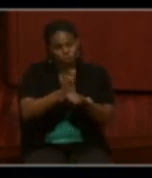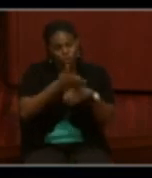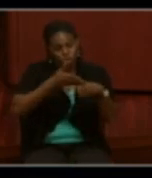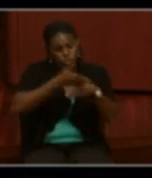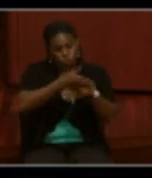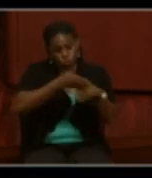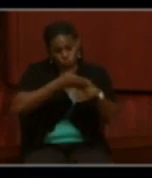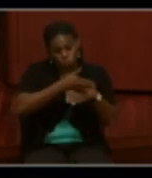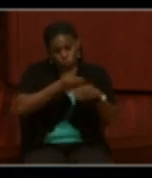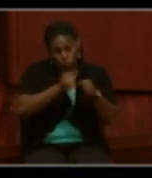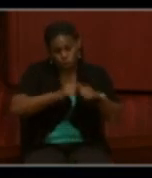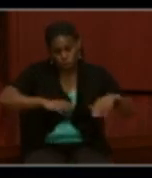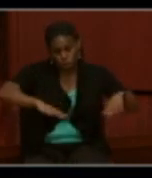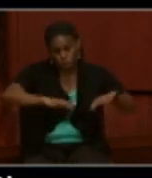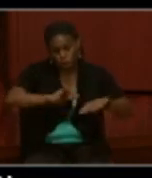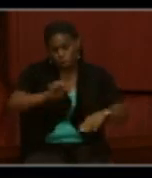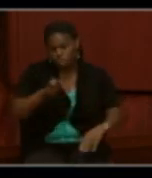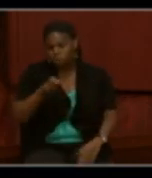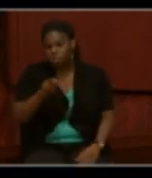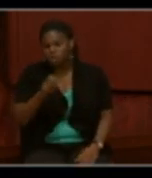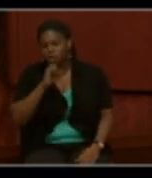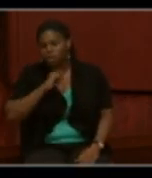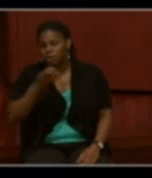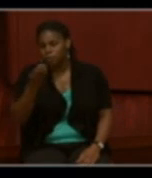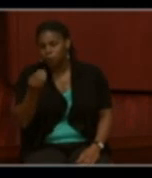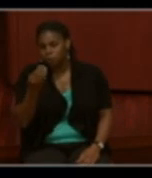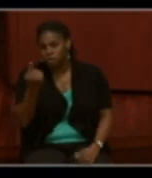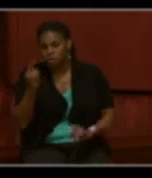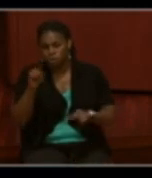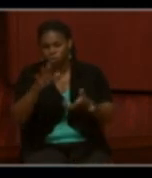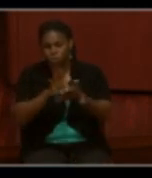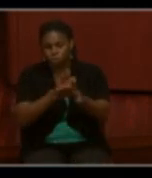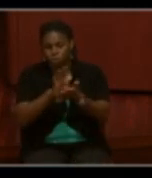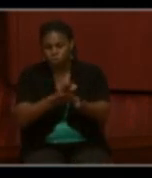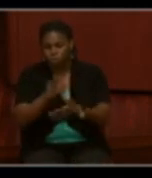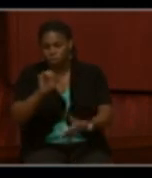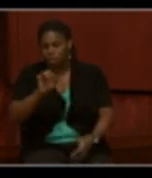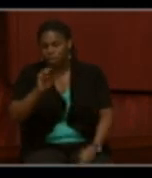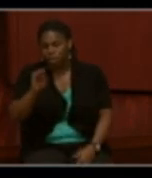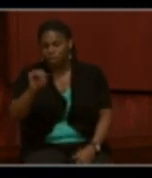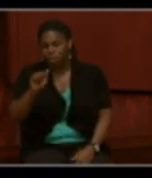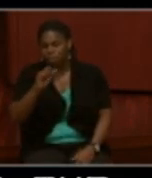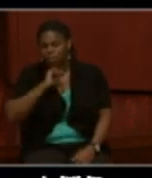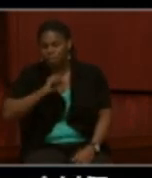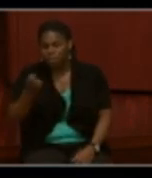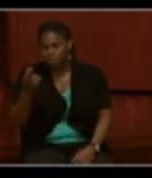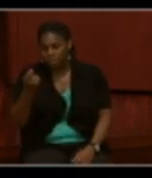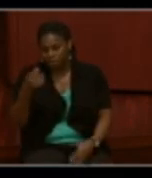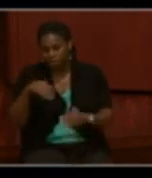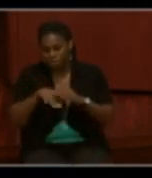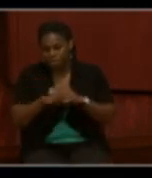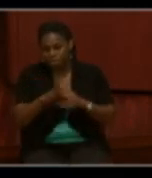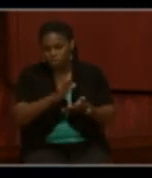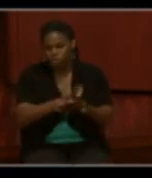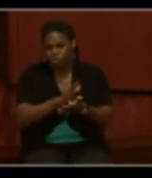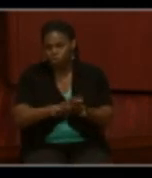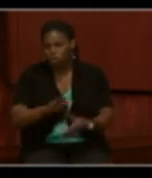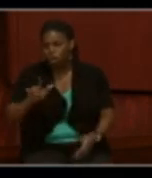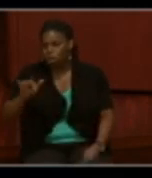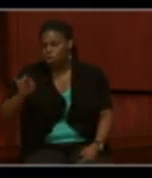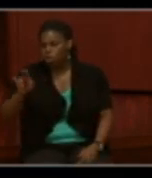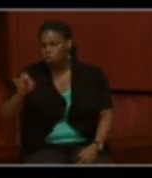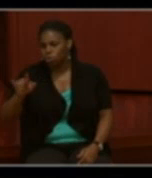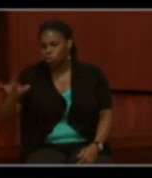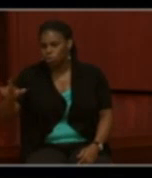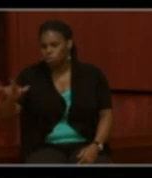yard. John, 14, is going to school. Emma, age 11, is in school. And Lulu, age 8,